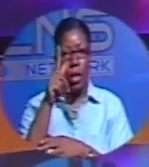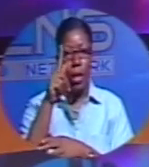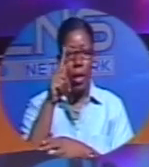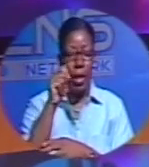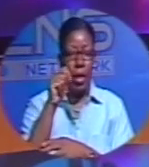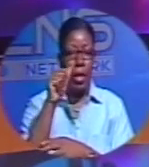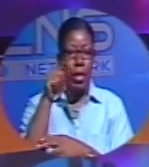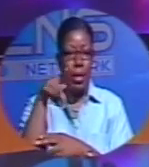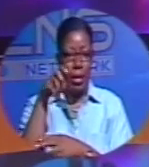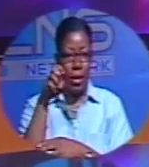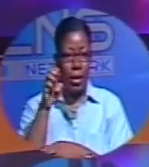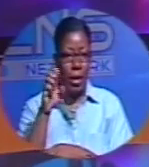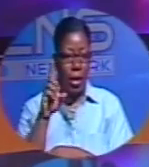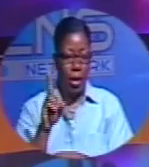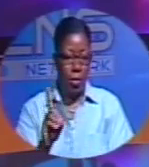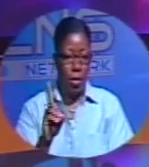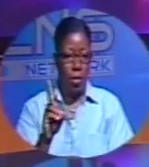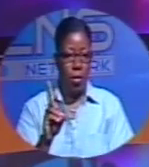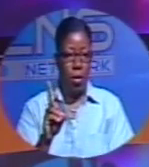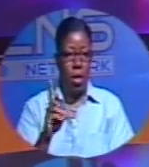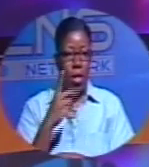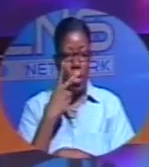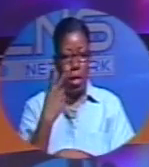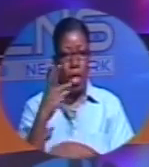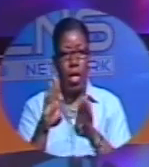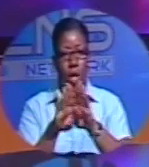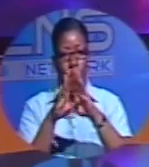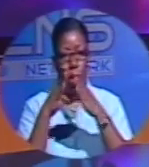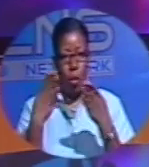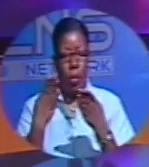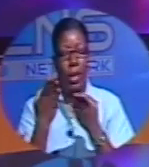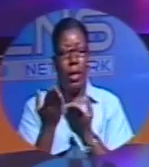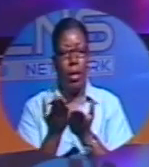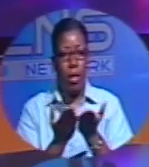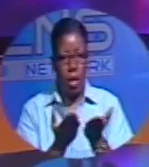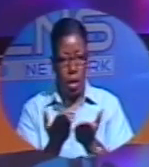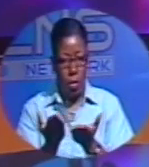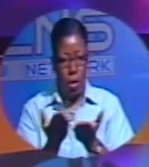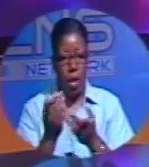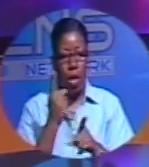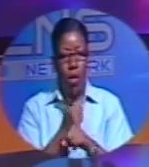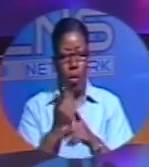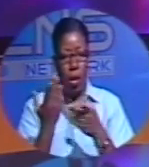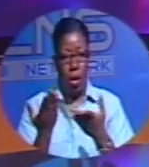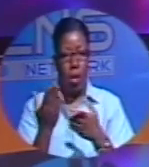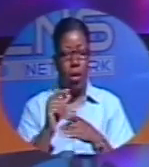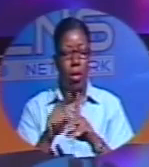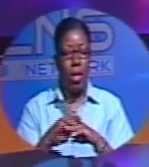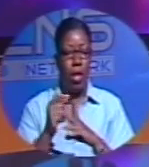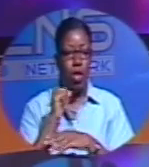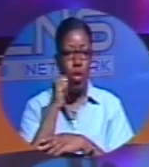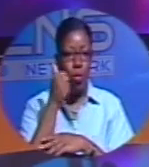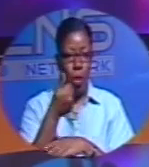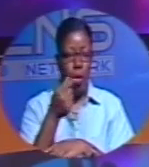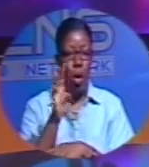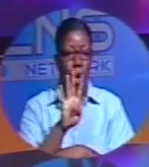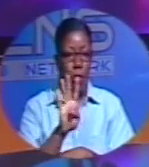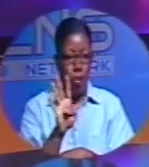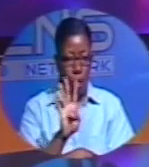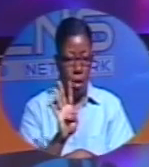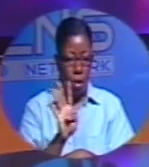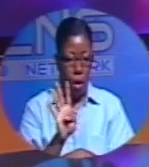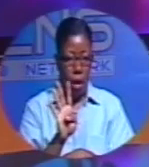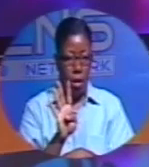make sure check out the opening ceremony for this year's Olympiad right here on ZNS TV 13 starting tomorrow at 4. We'll